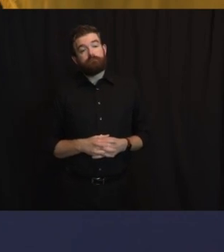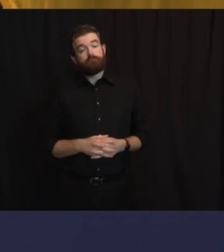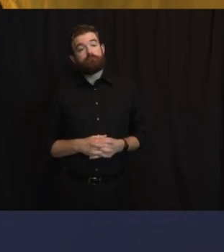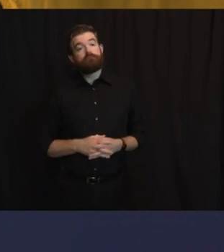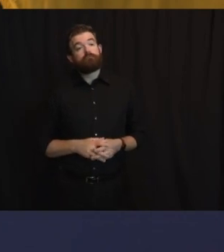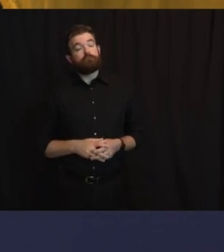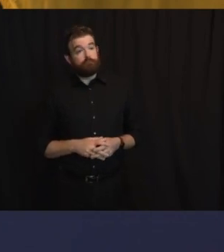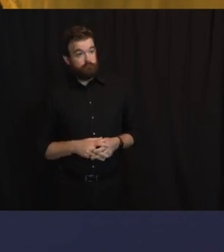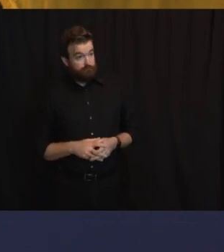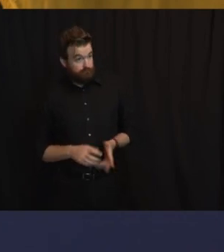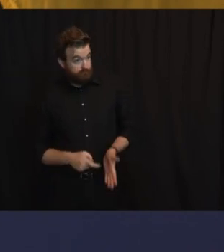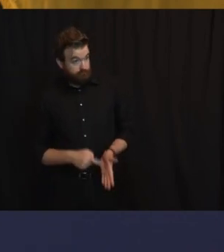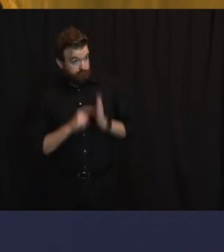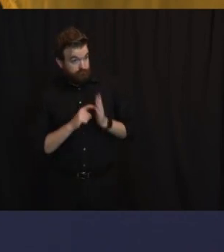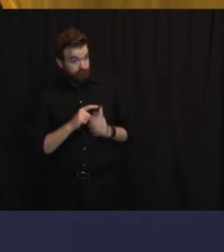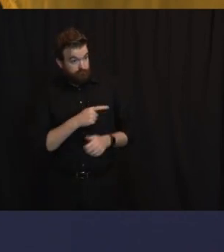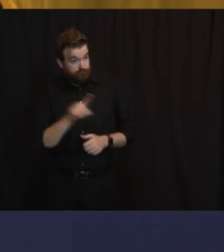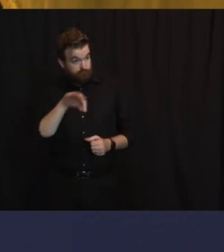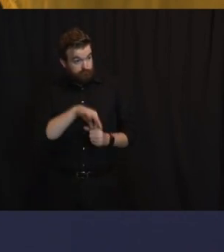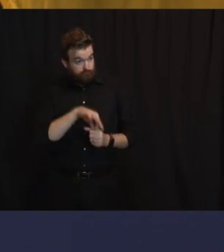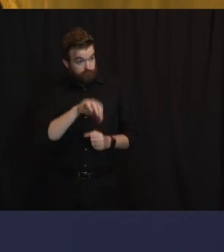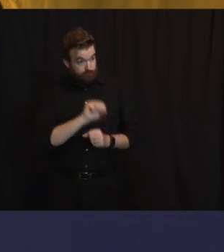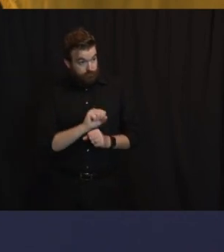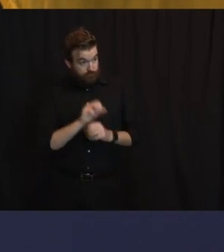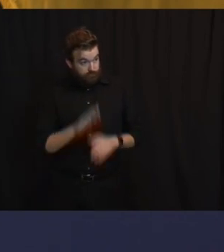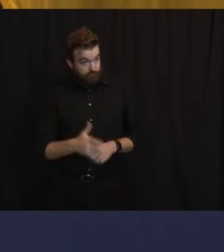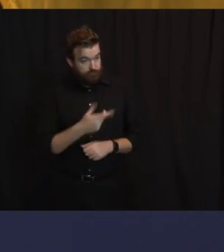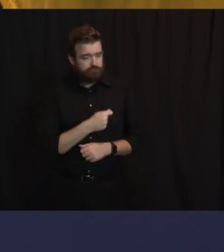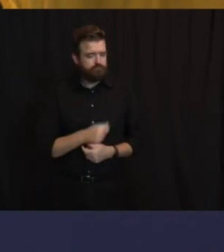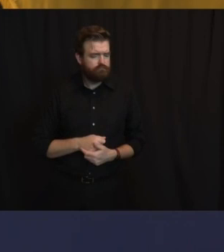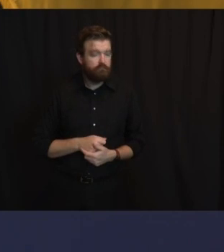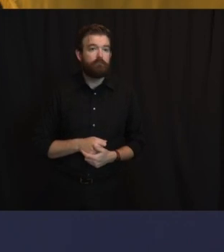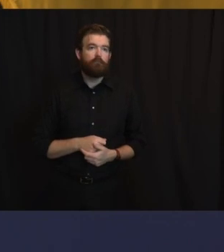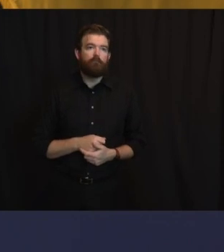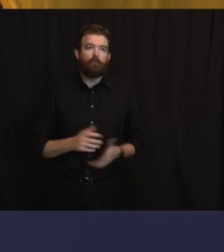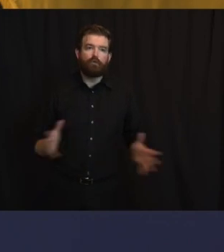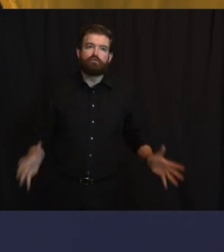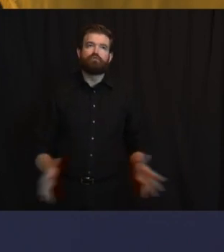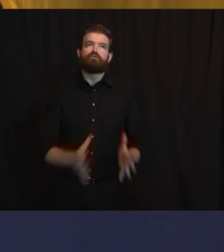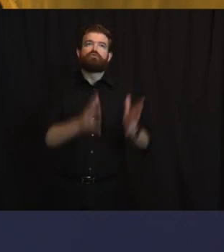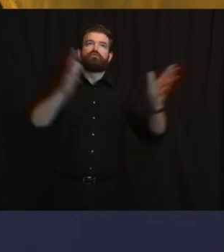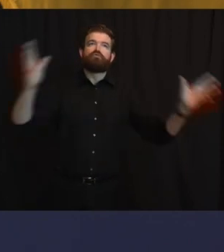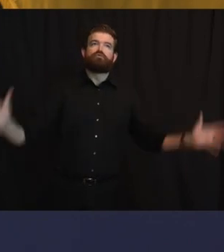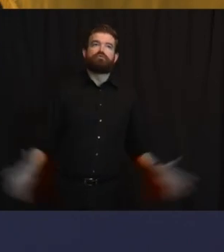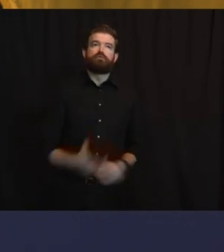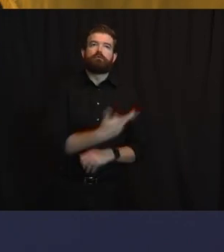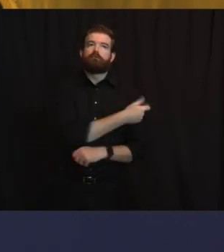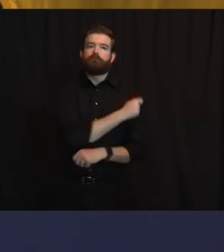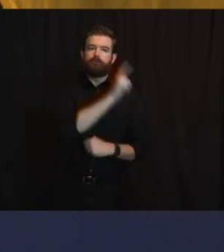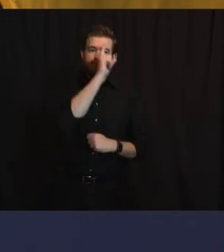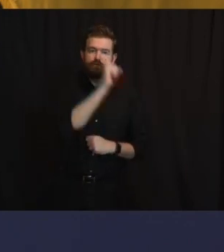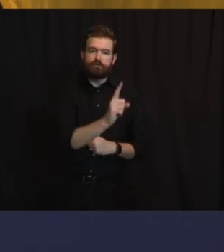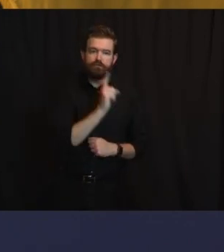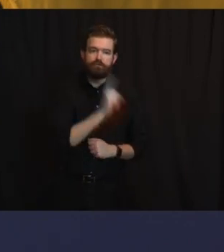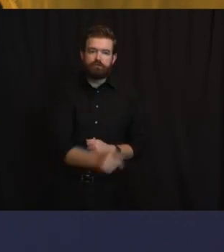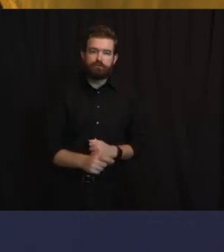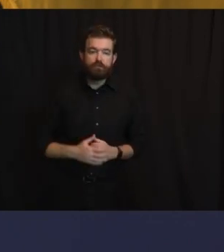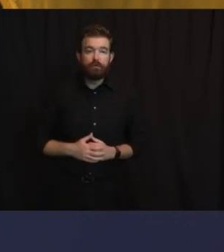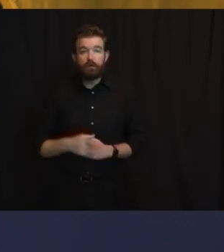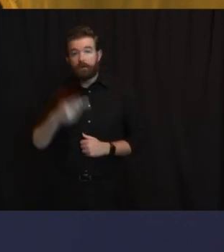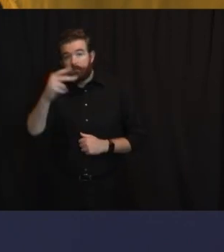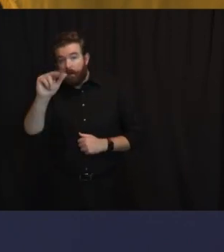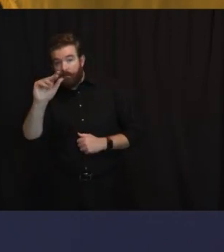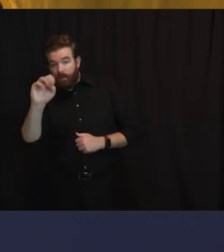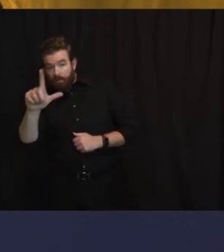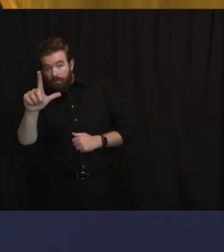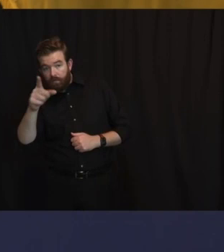but strongly, strongly, strongly encouraged. And Paramel may get cross with me on this, but I think if